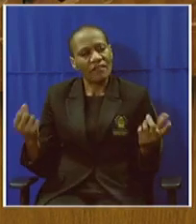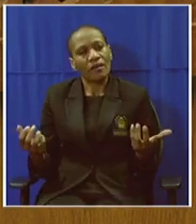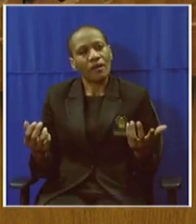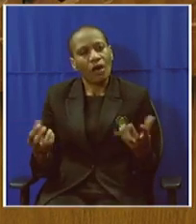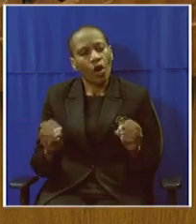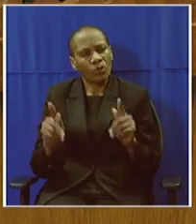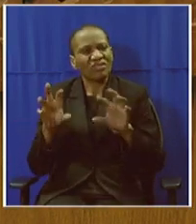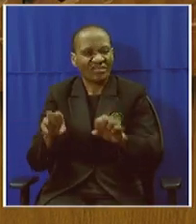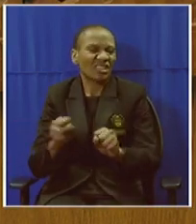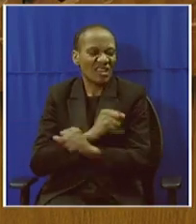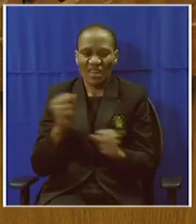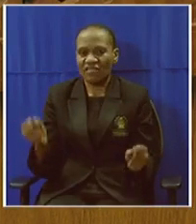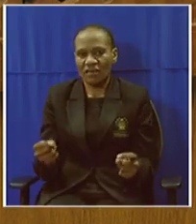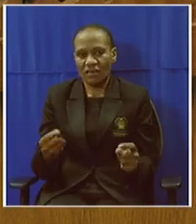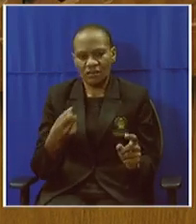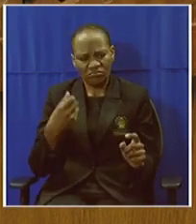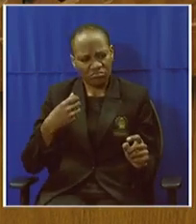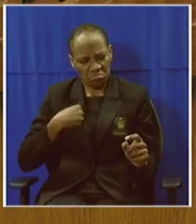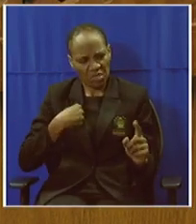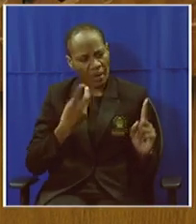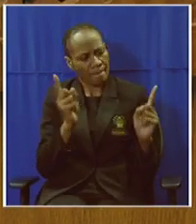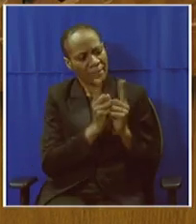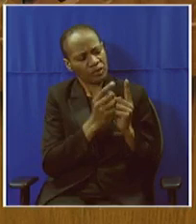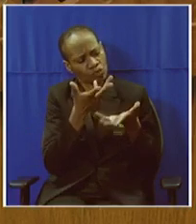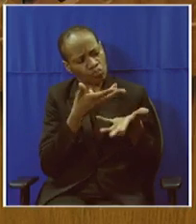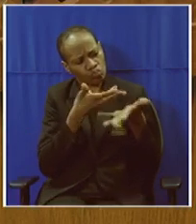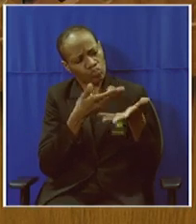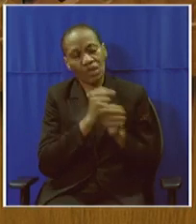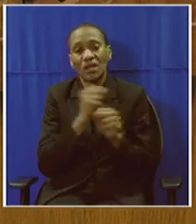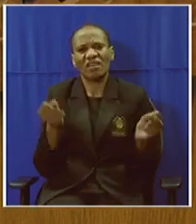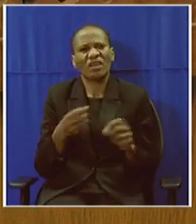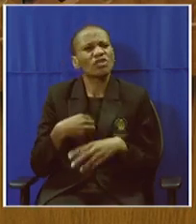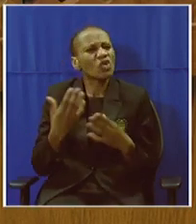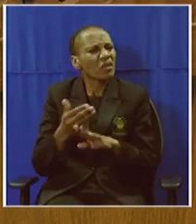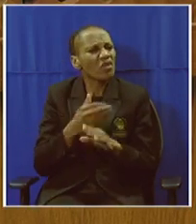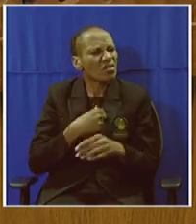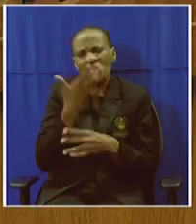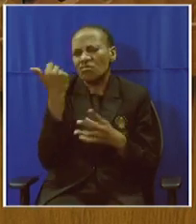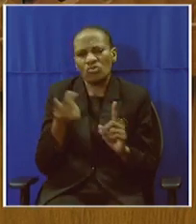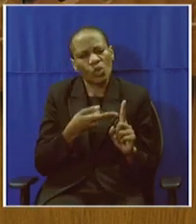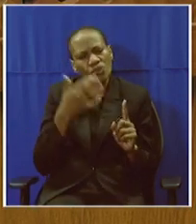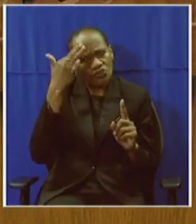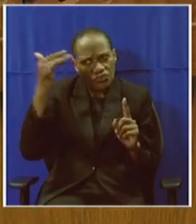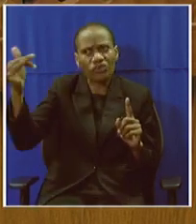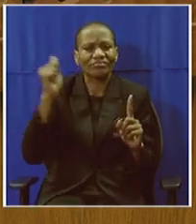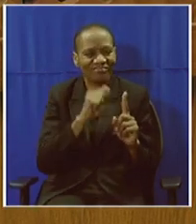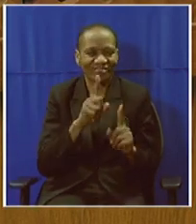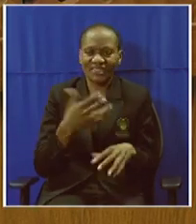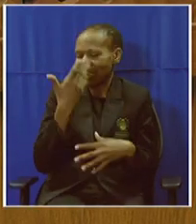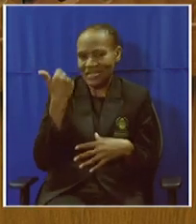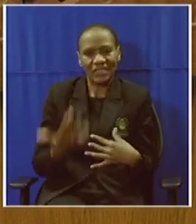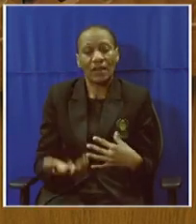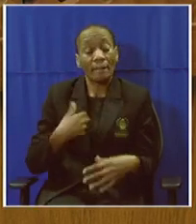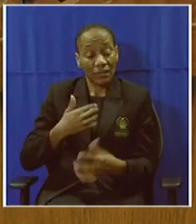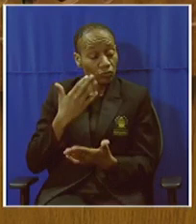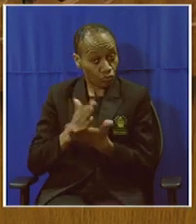in discussion for me to have a chance to hear her hopes and dreams for South Africa. But I do know that